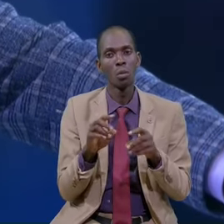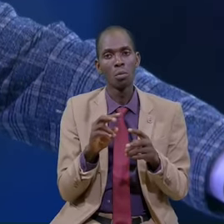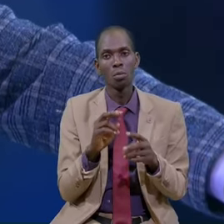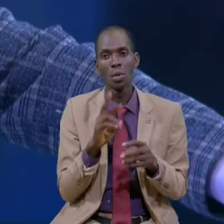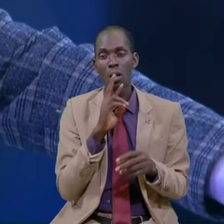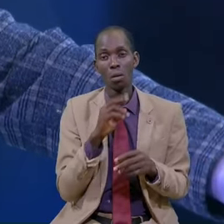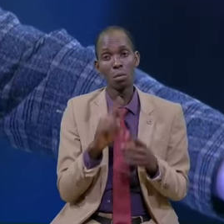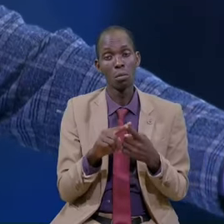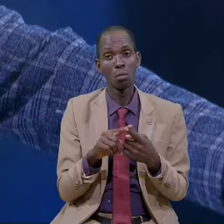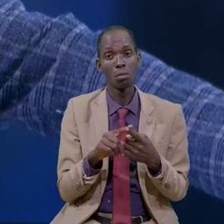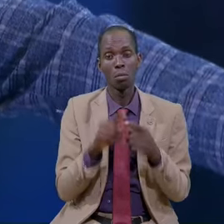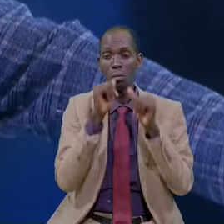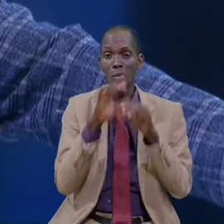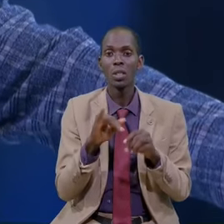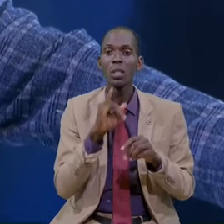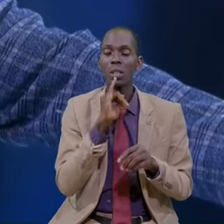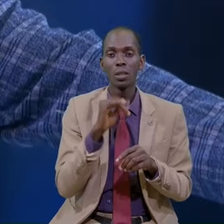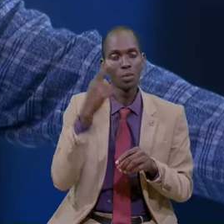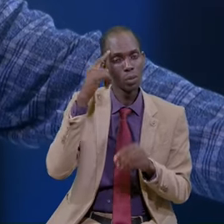is the person who